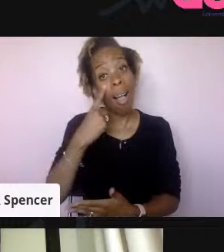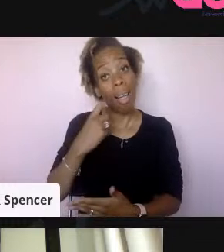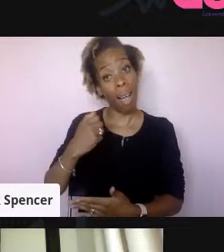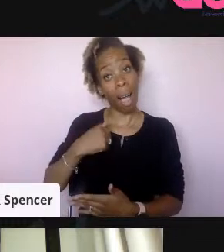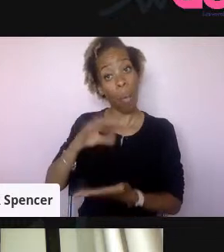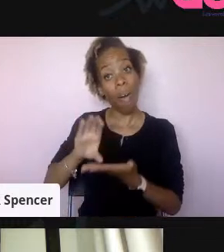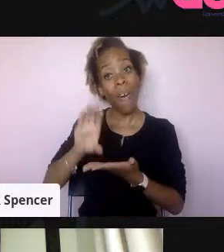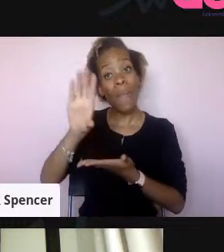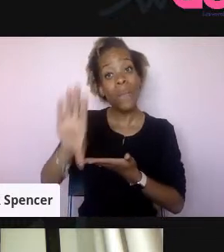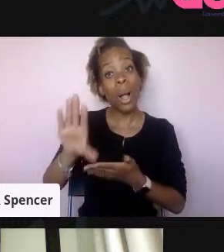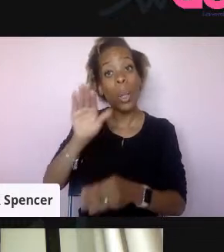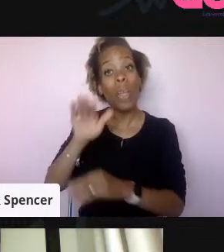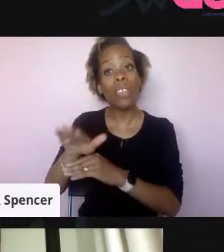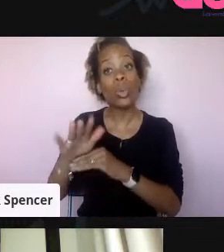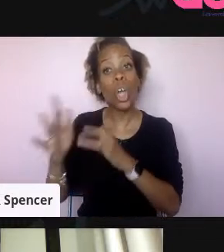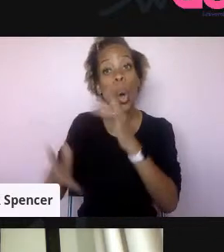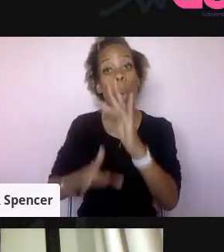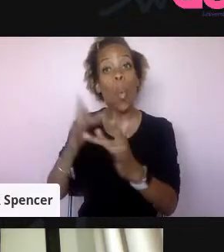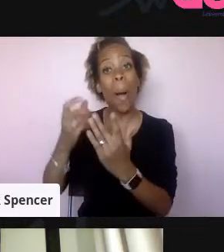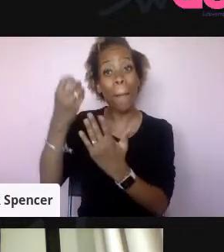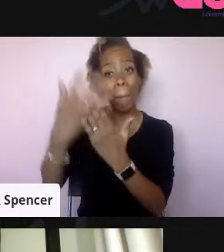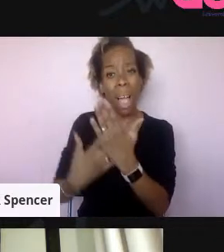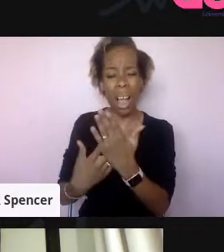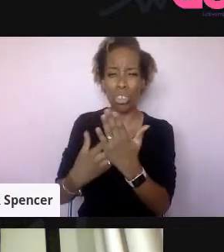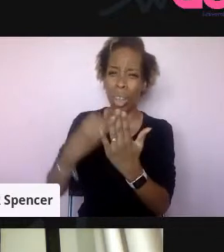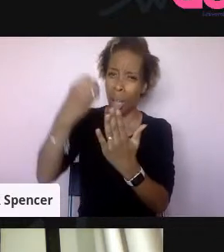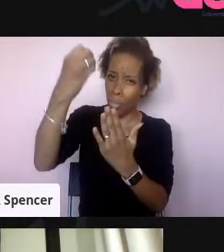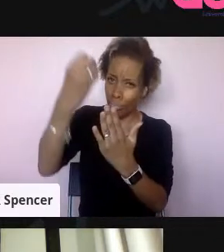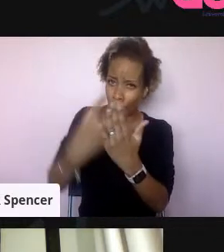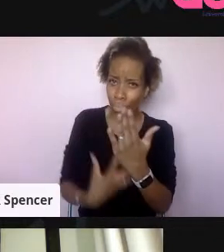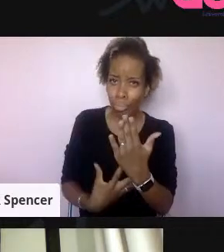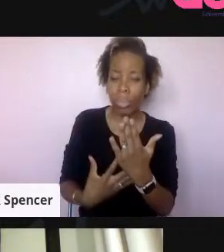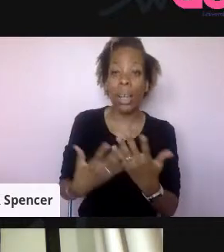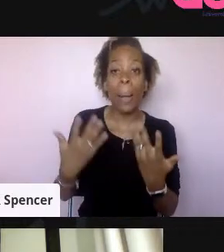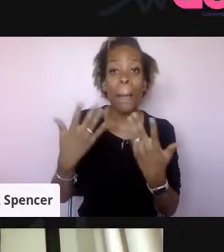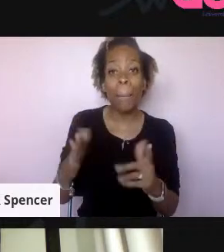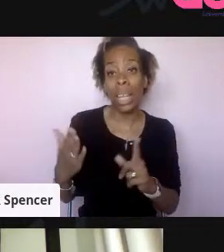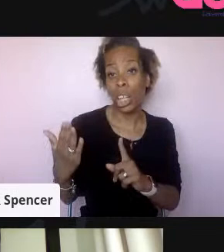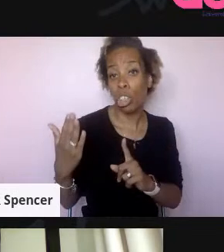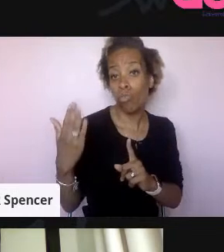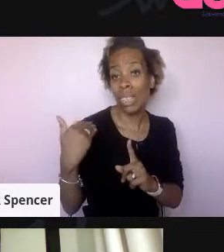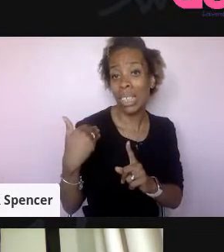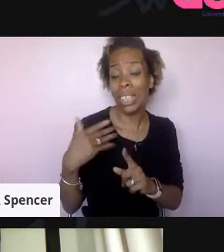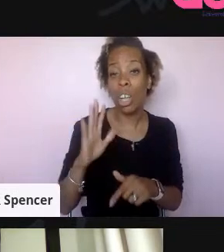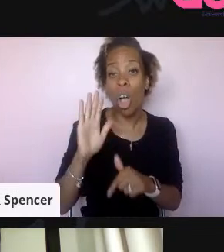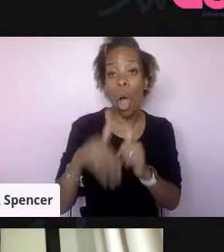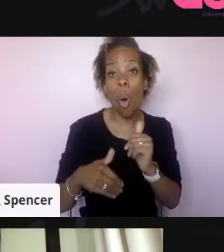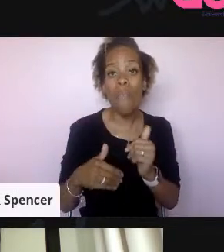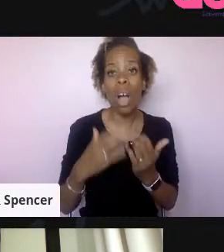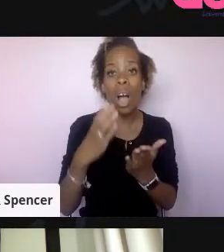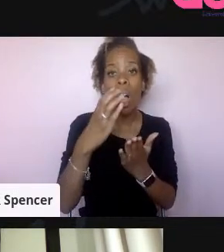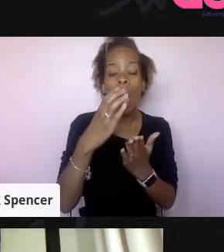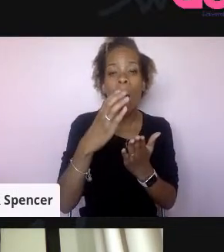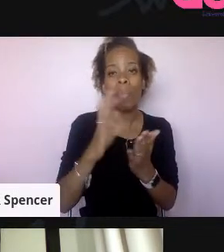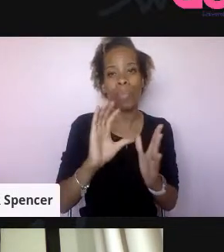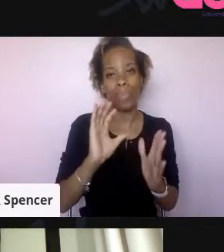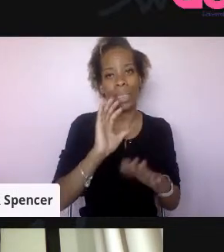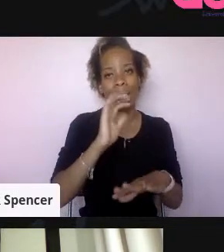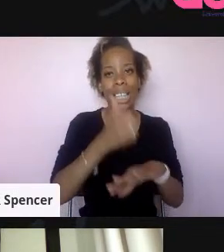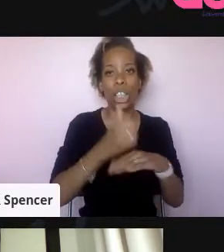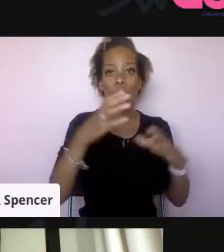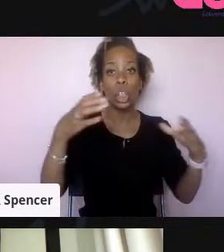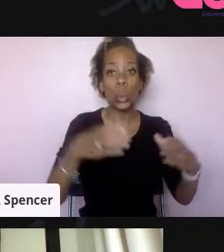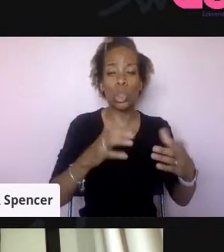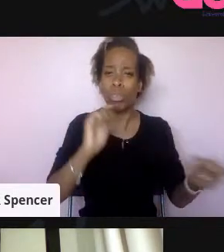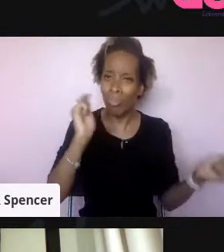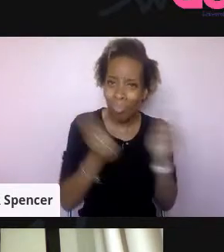webpage, you can find a whole host of things. We had a couple recently on decolonizing institutions. We had one on